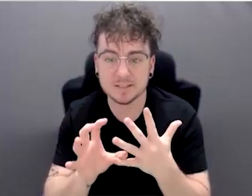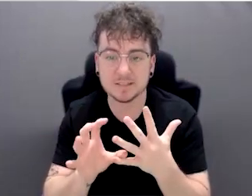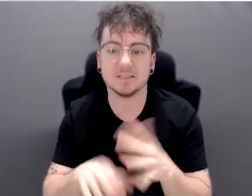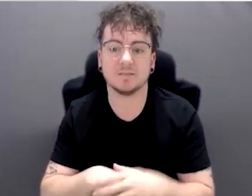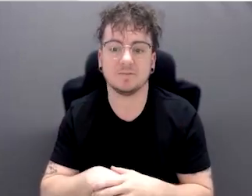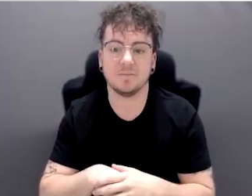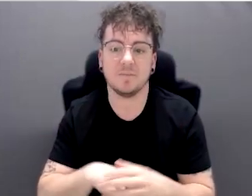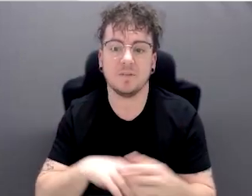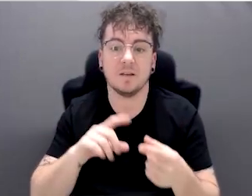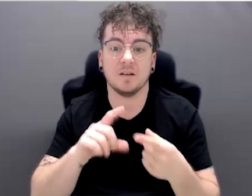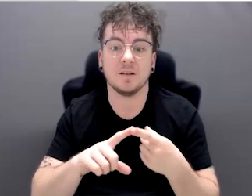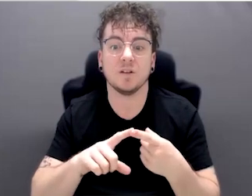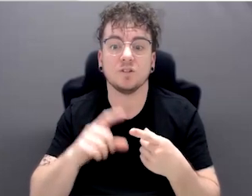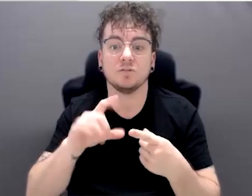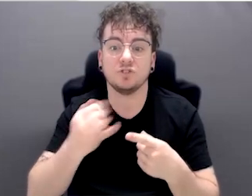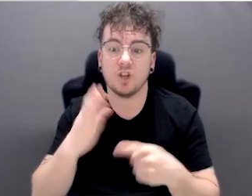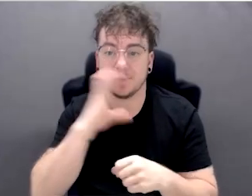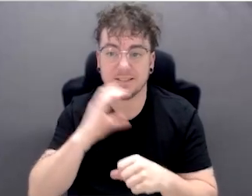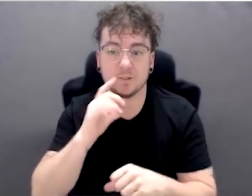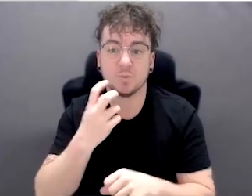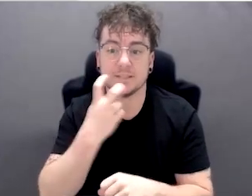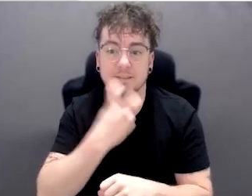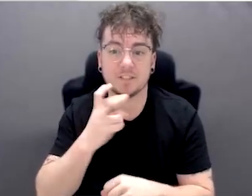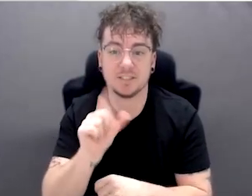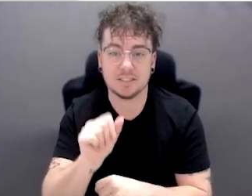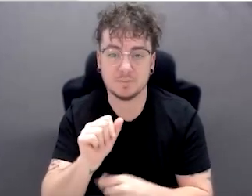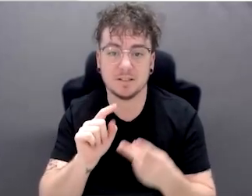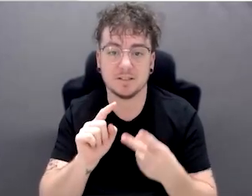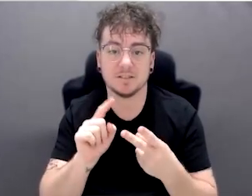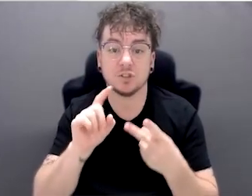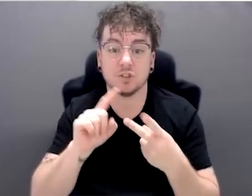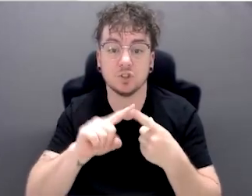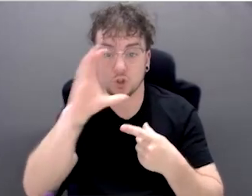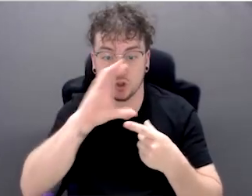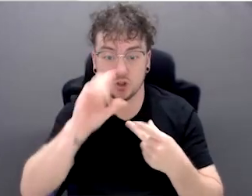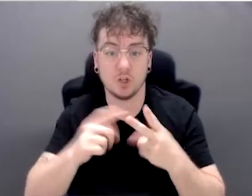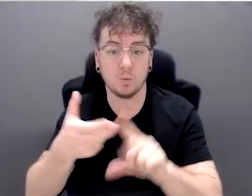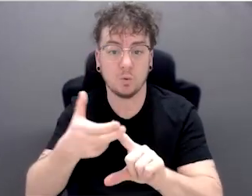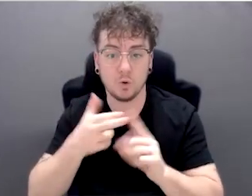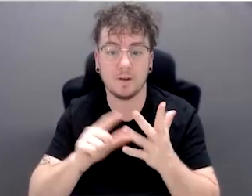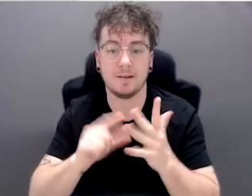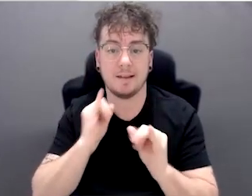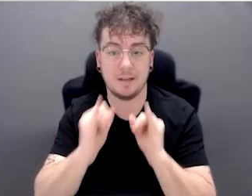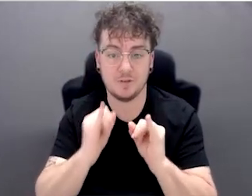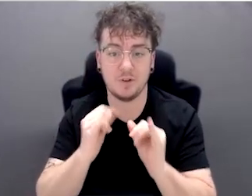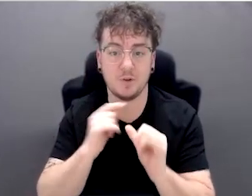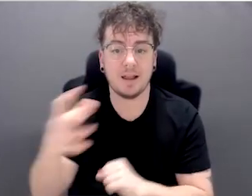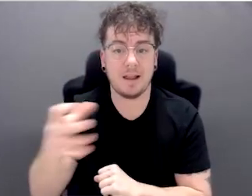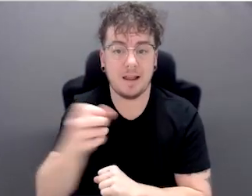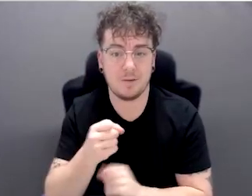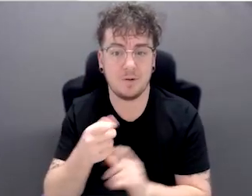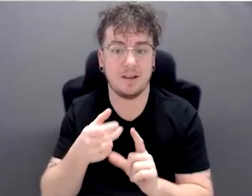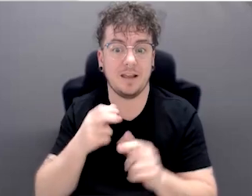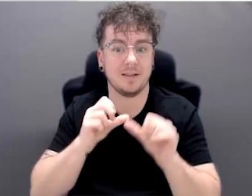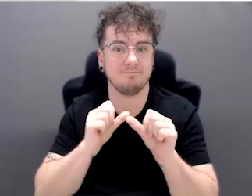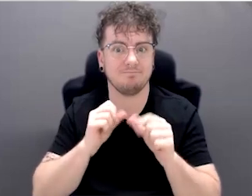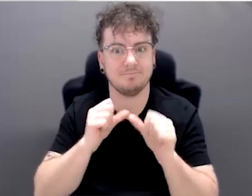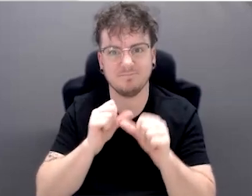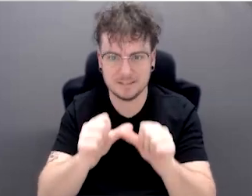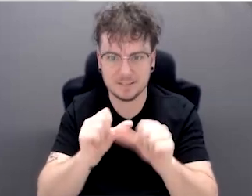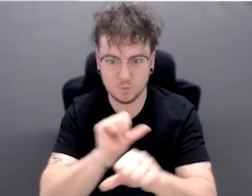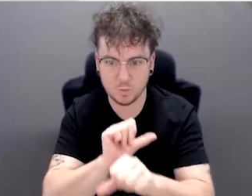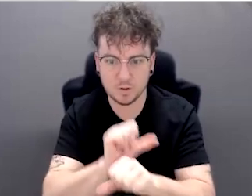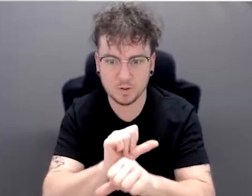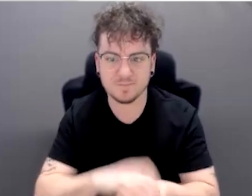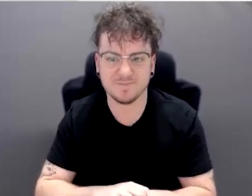searching, recruiting, interviewing, hiring, and retaining. 3 distinct barriers run through the employment lifecycle: lack of